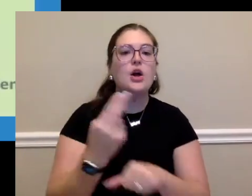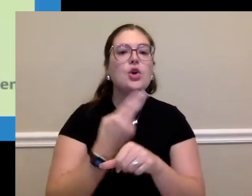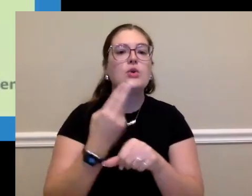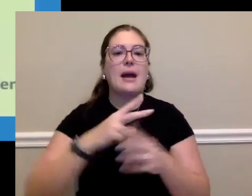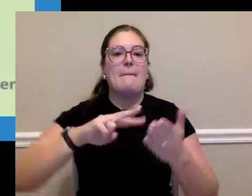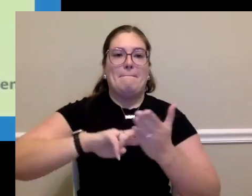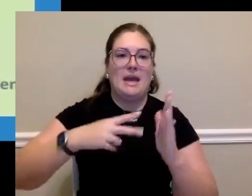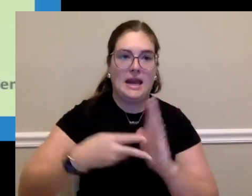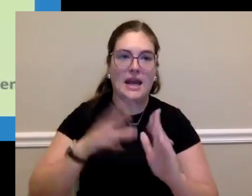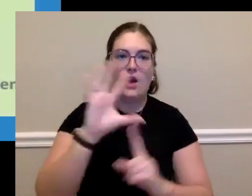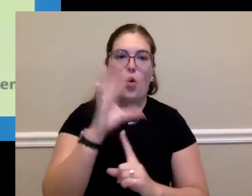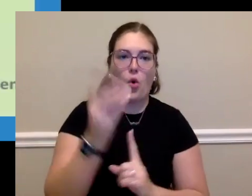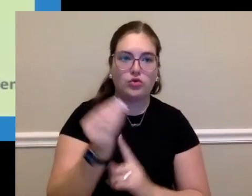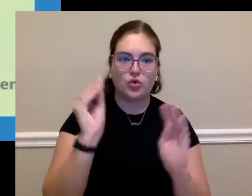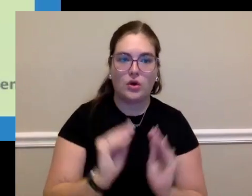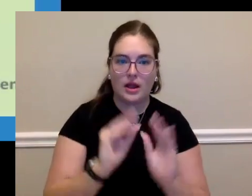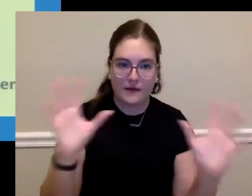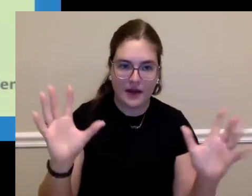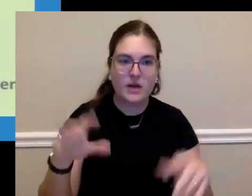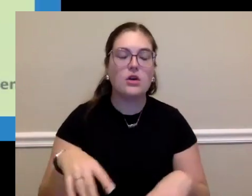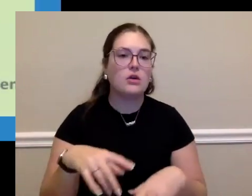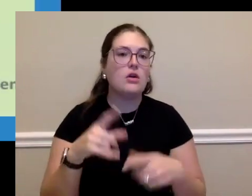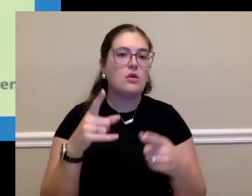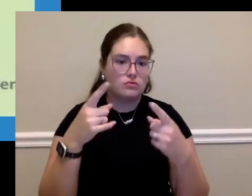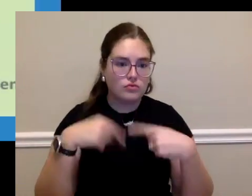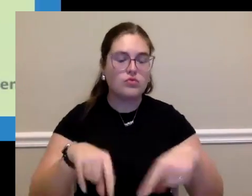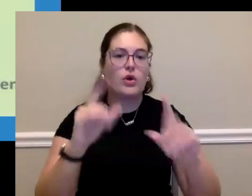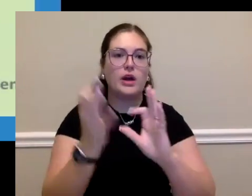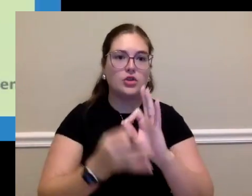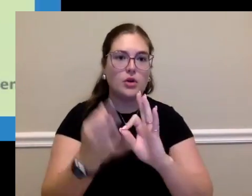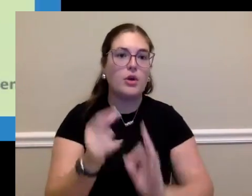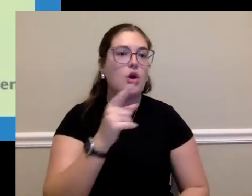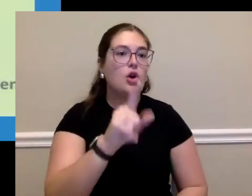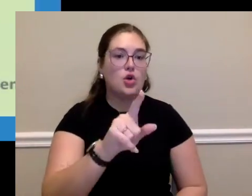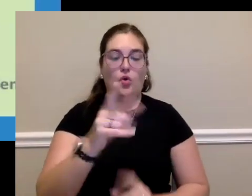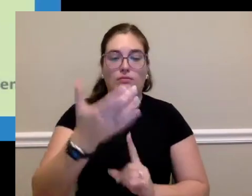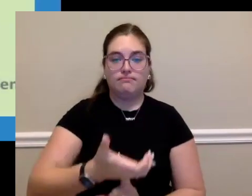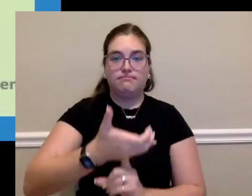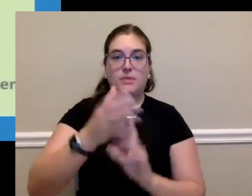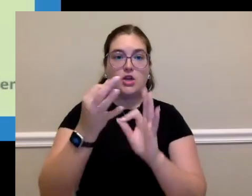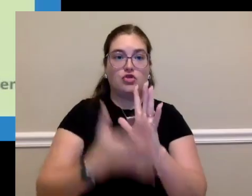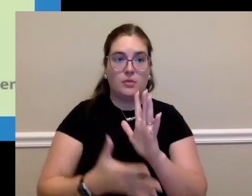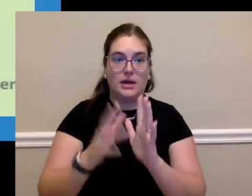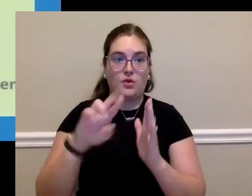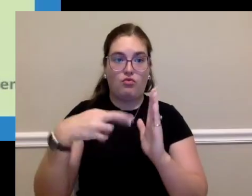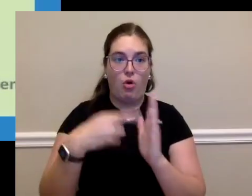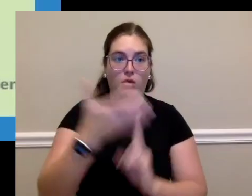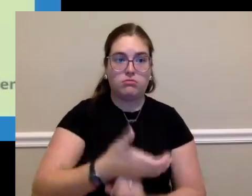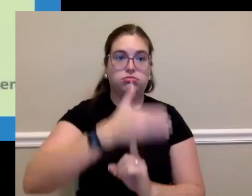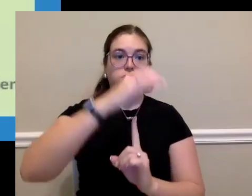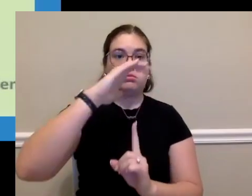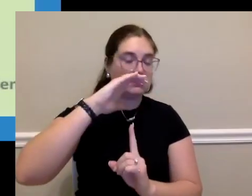or cultural clarification. You're you're stepping out of your interpreting role, out of your